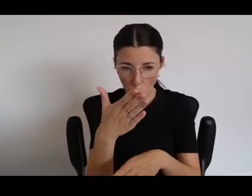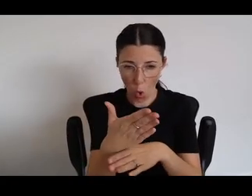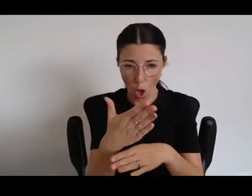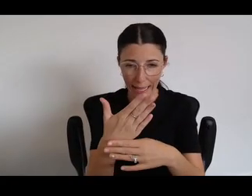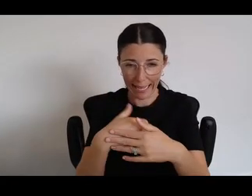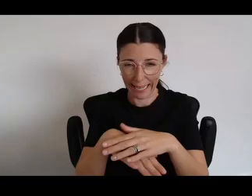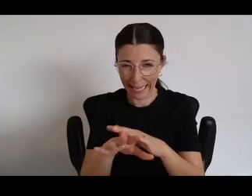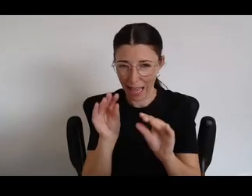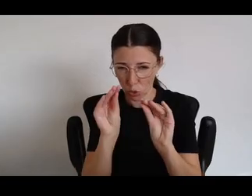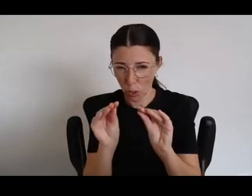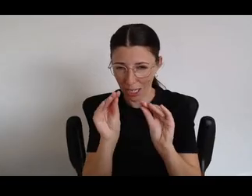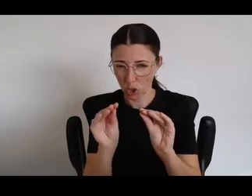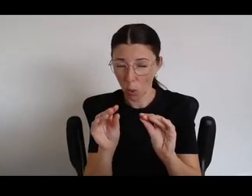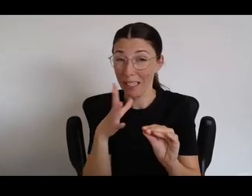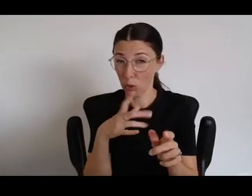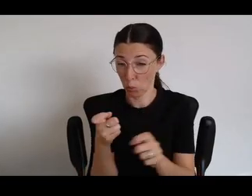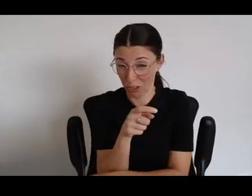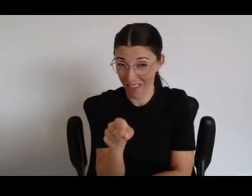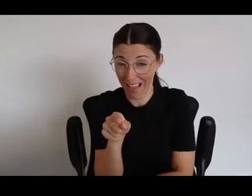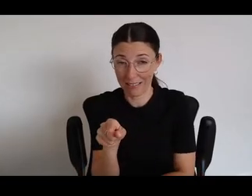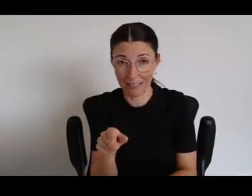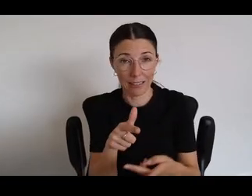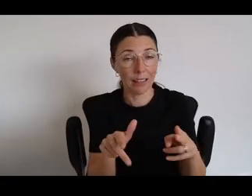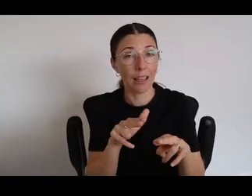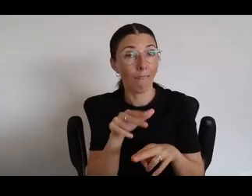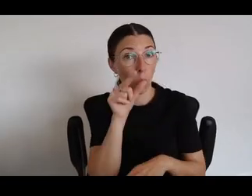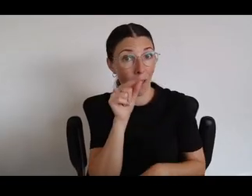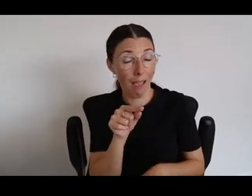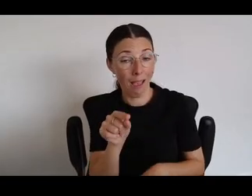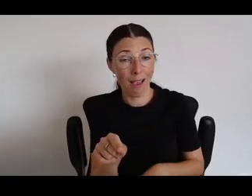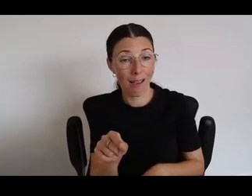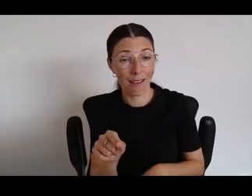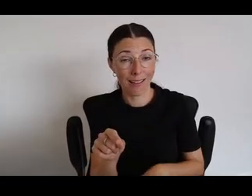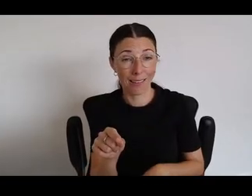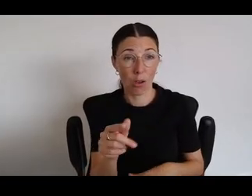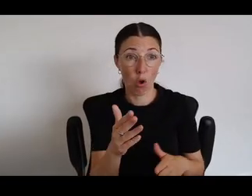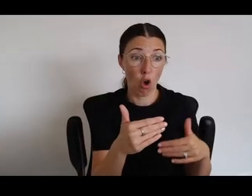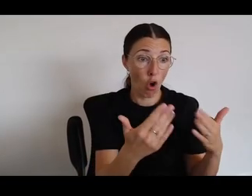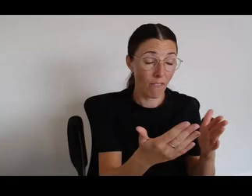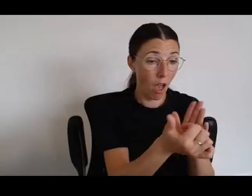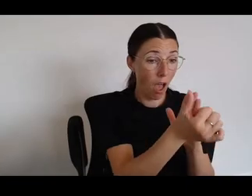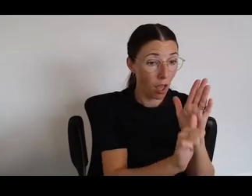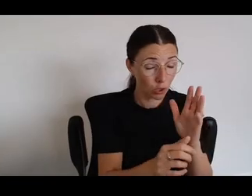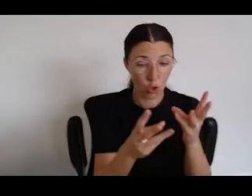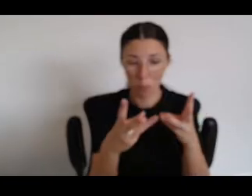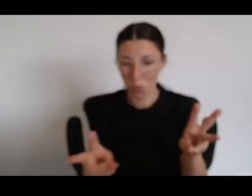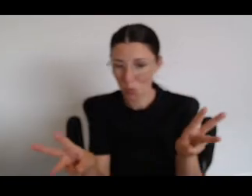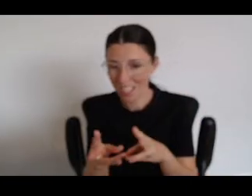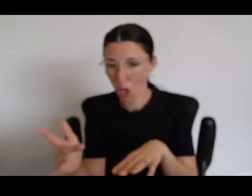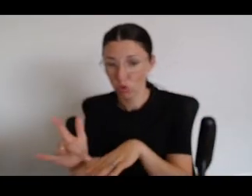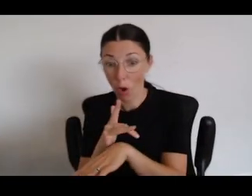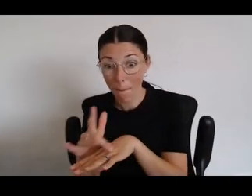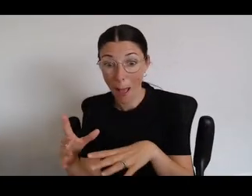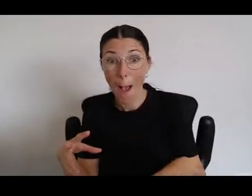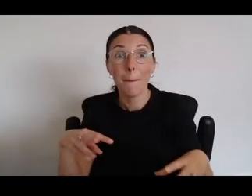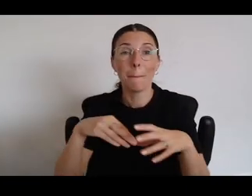change that. And more you are able to do that and offer arts and music and drama and those things as a part of the solution, the